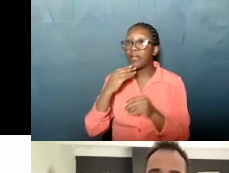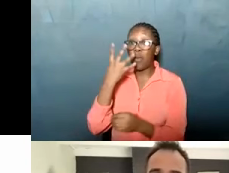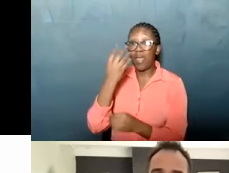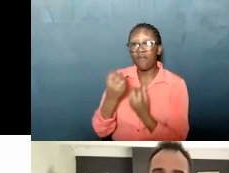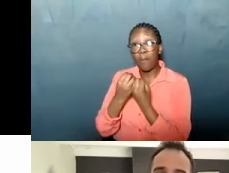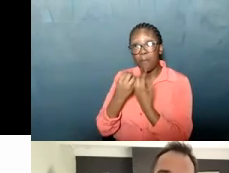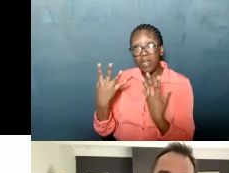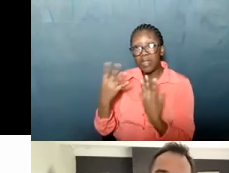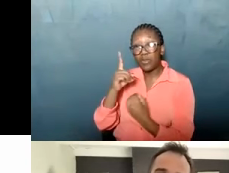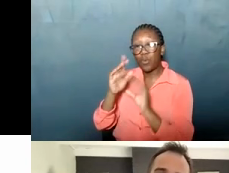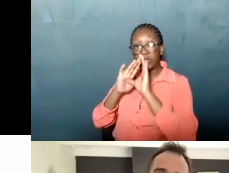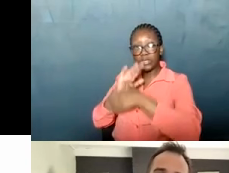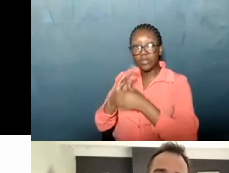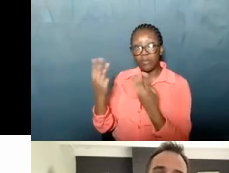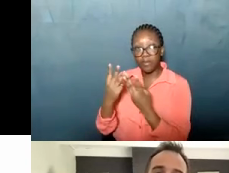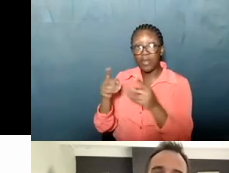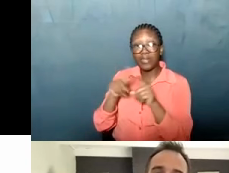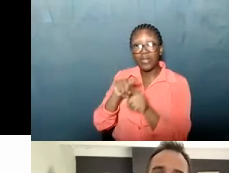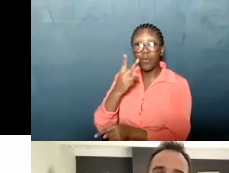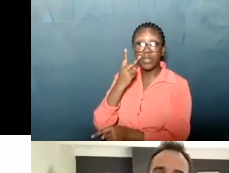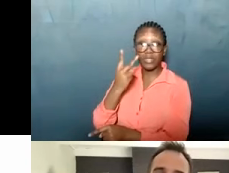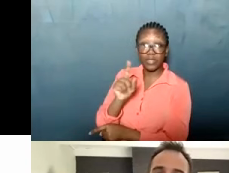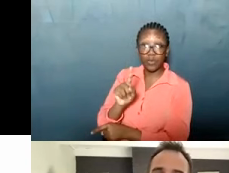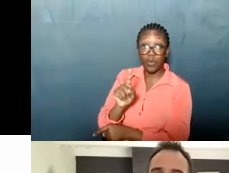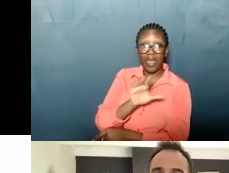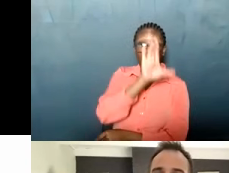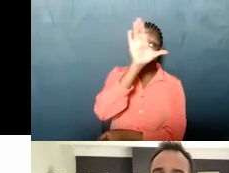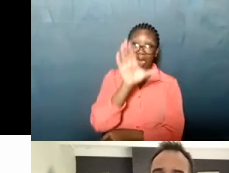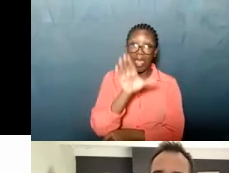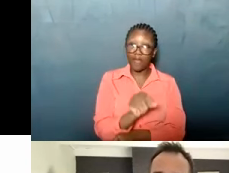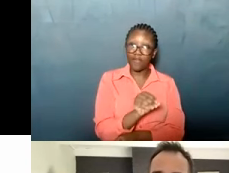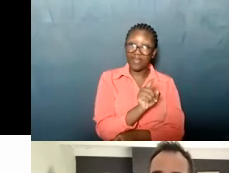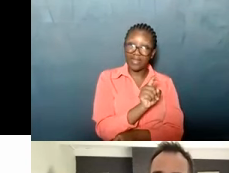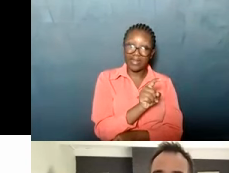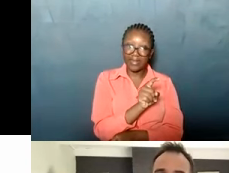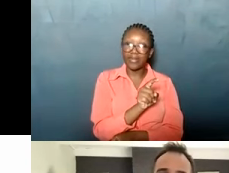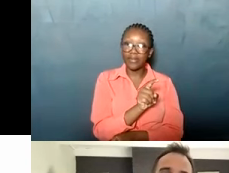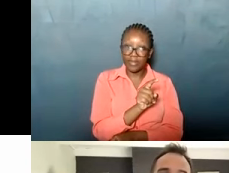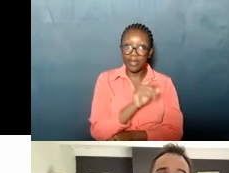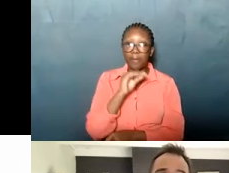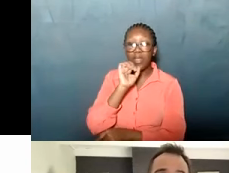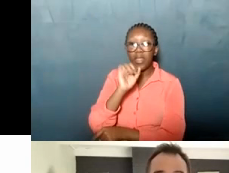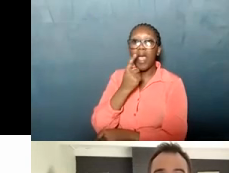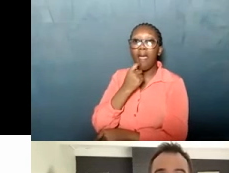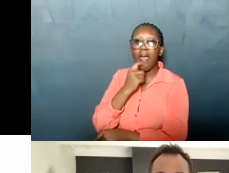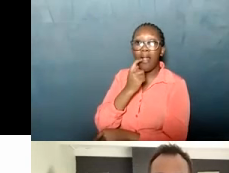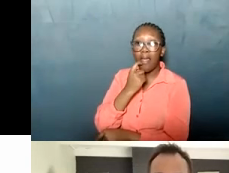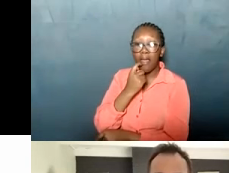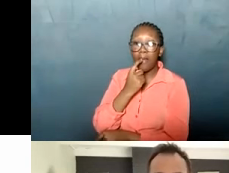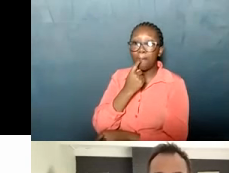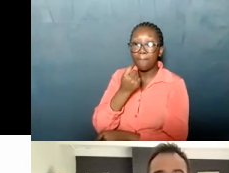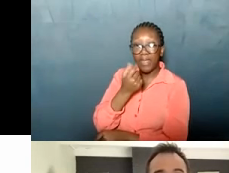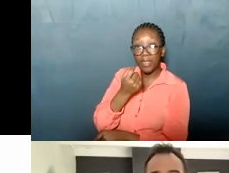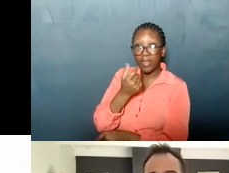index. And what you can see is that the African region, represented here in pink, clearly has the highest